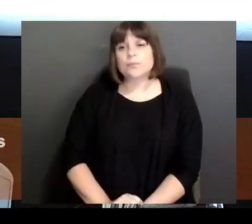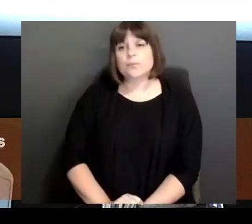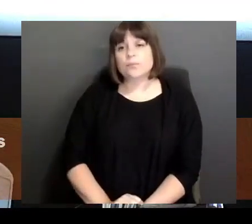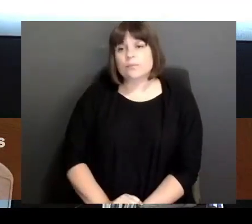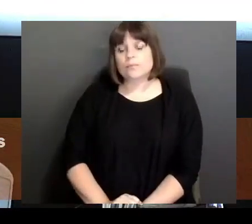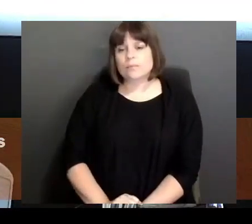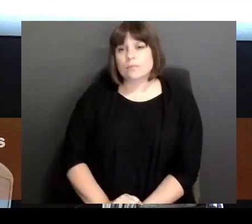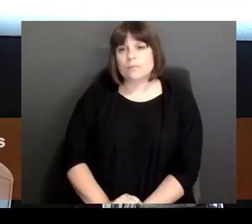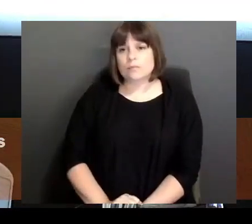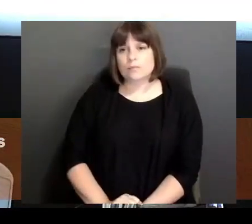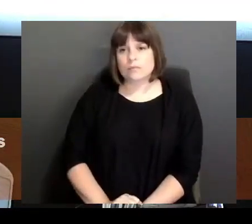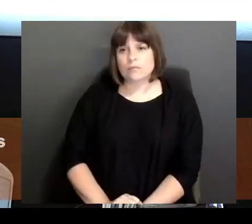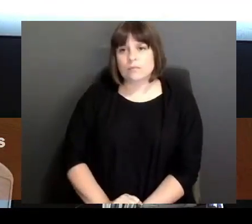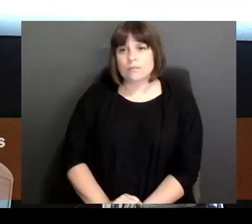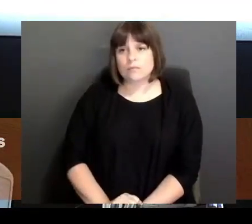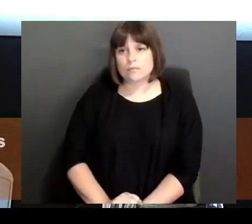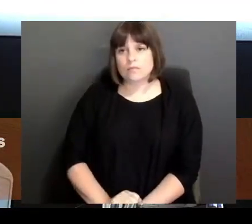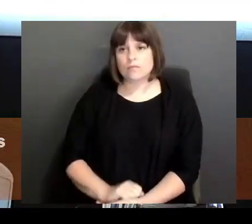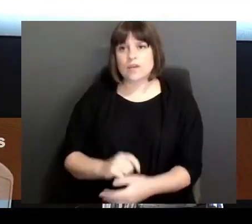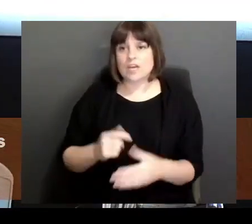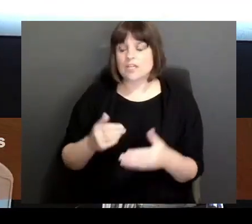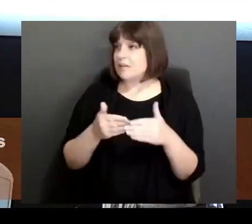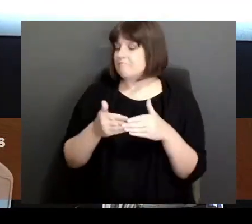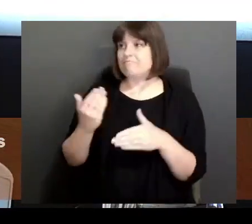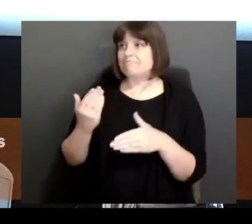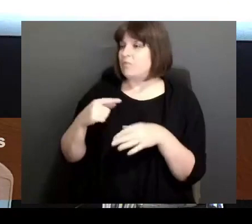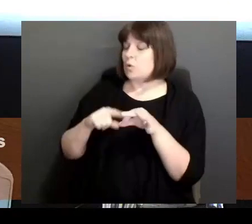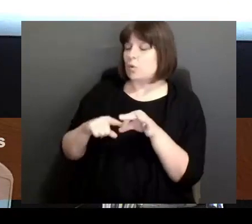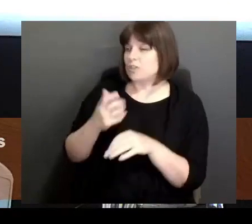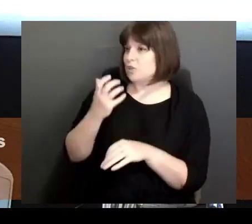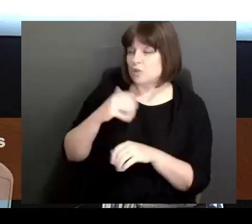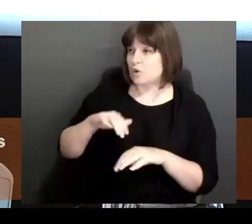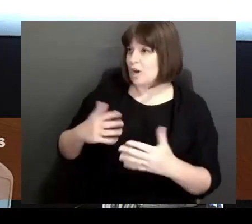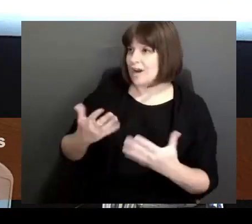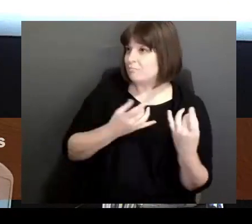There's a question without notice, I apologise. Yes, no, I appreciate that.